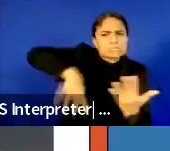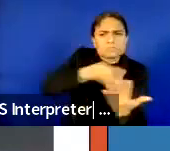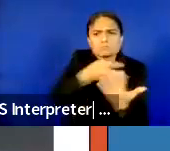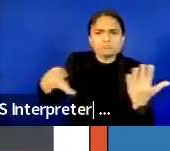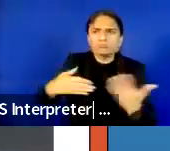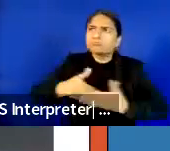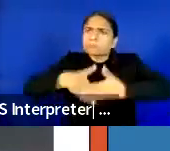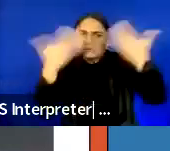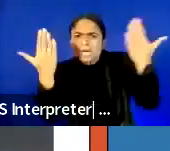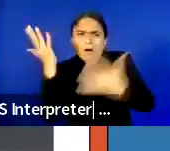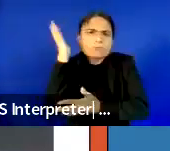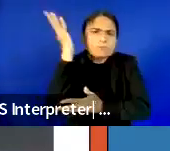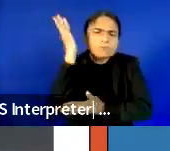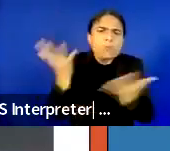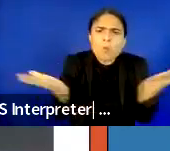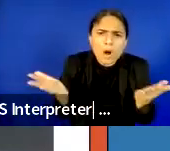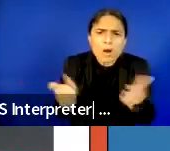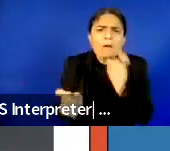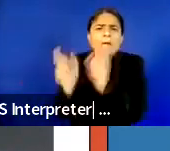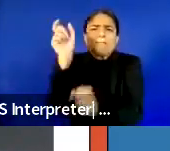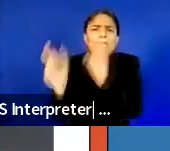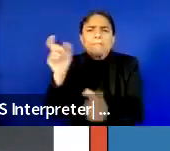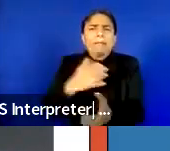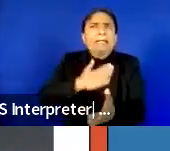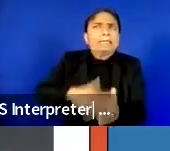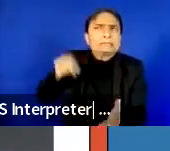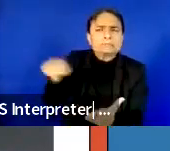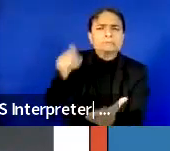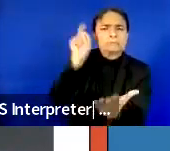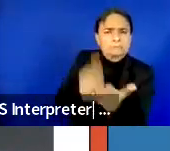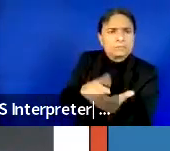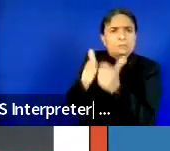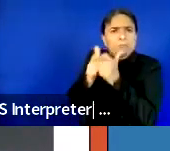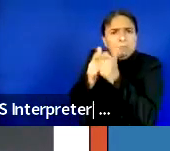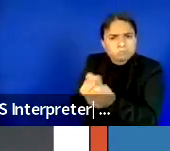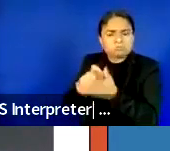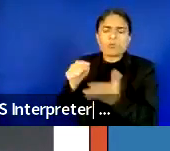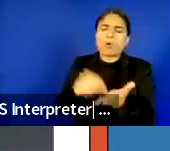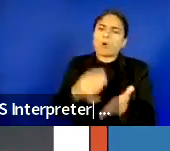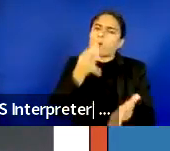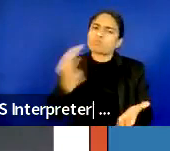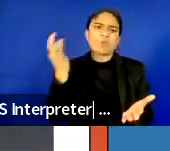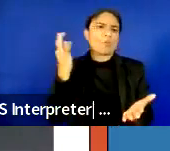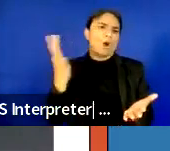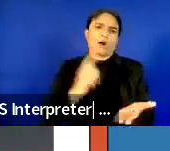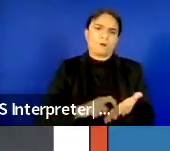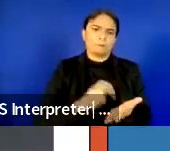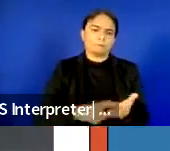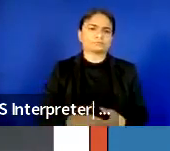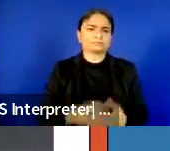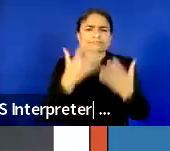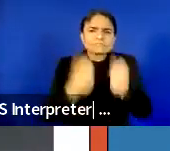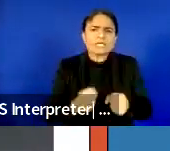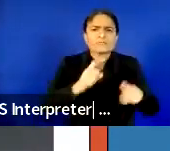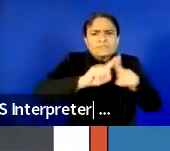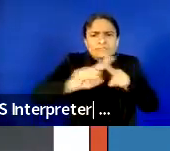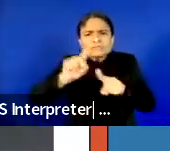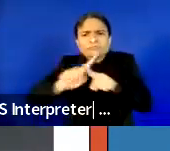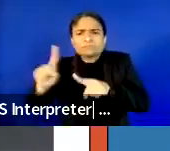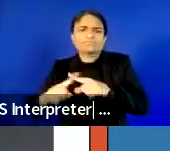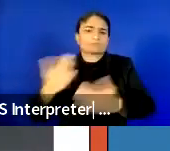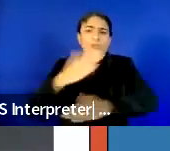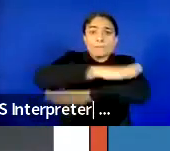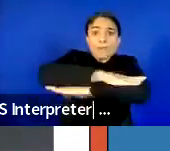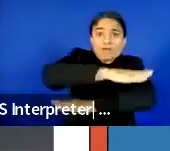really fantastic. And also that the different formats, platforms are also, online platforms